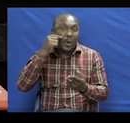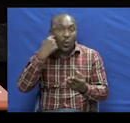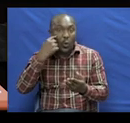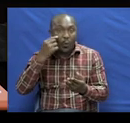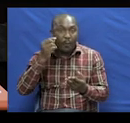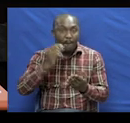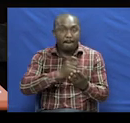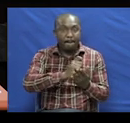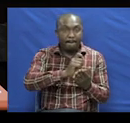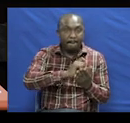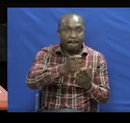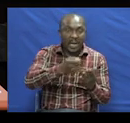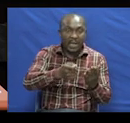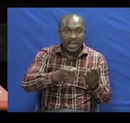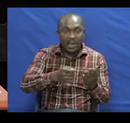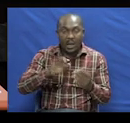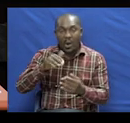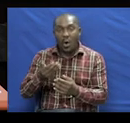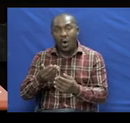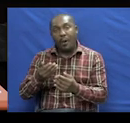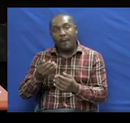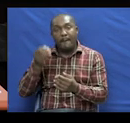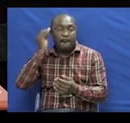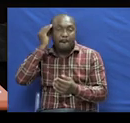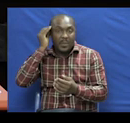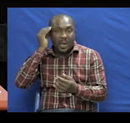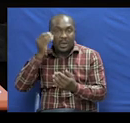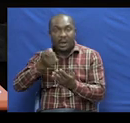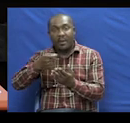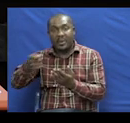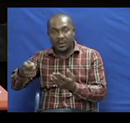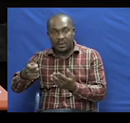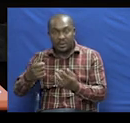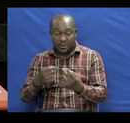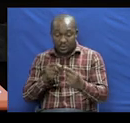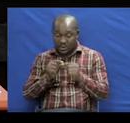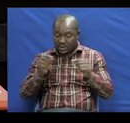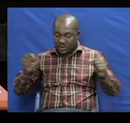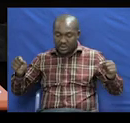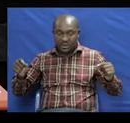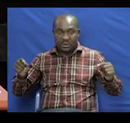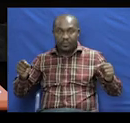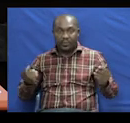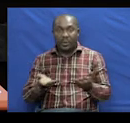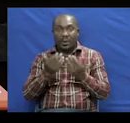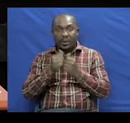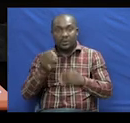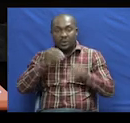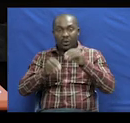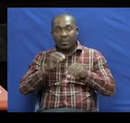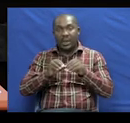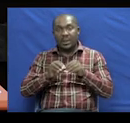using black pen. So these two sentences were combined by either or. We had